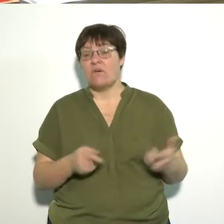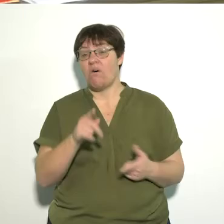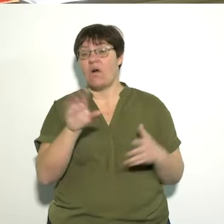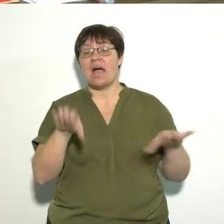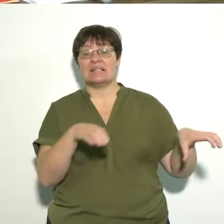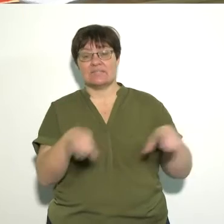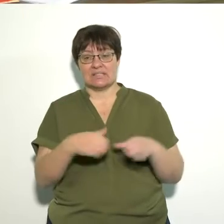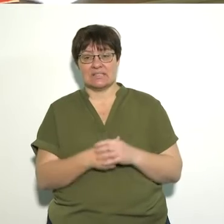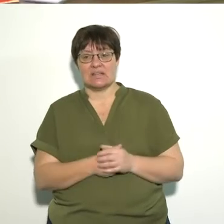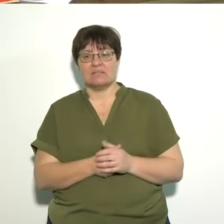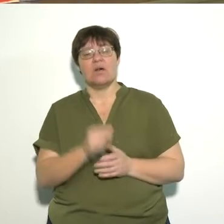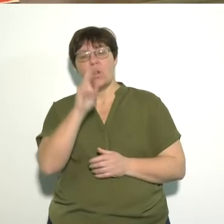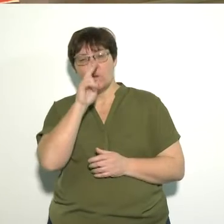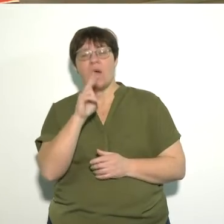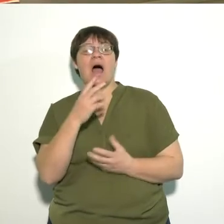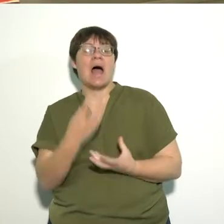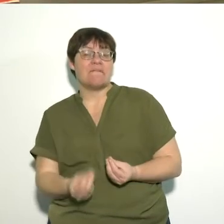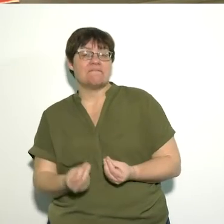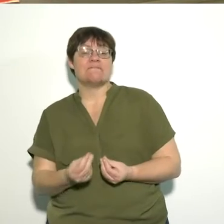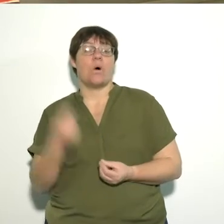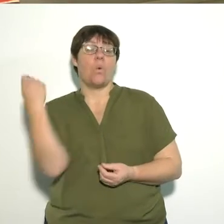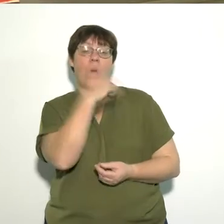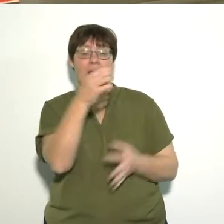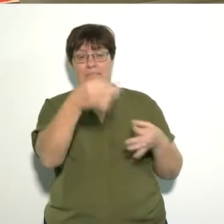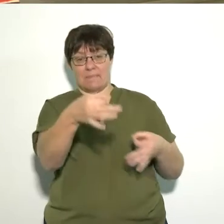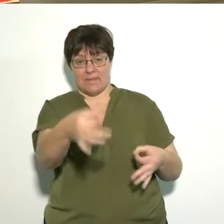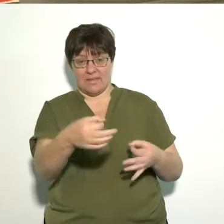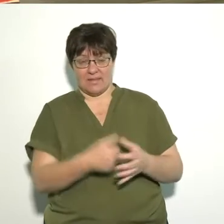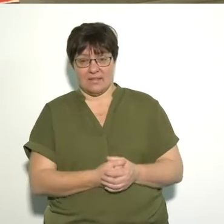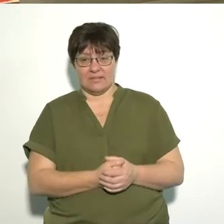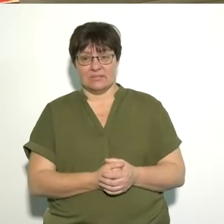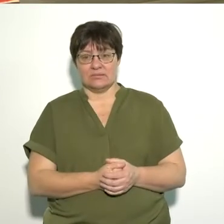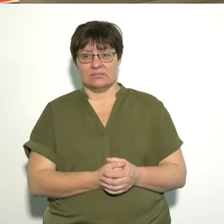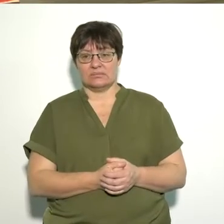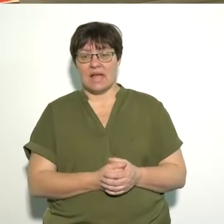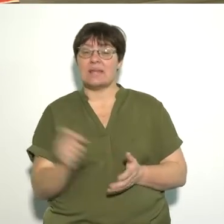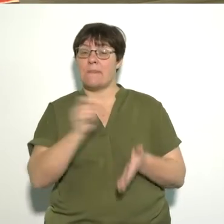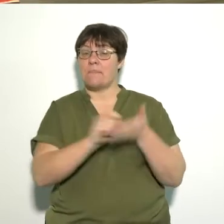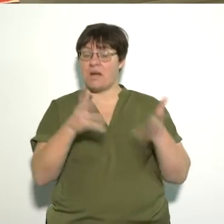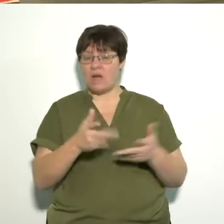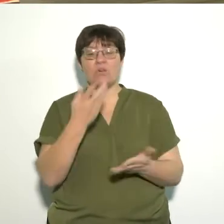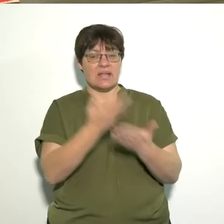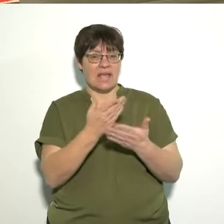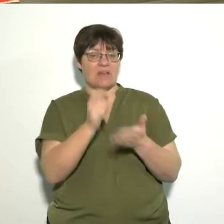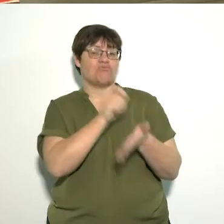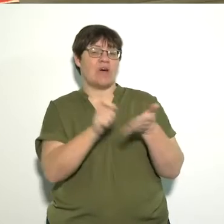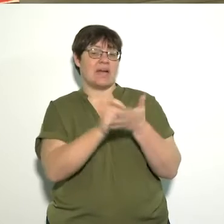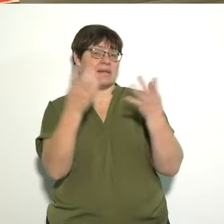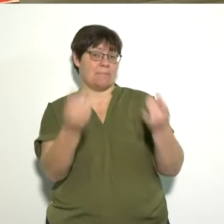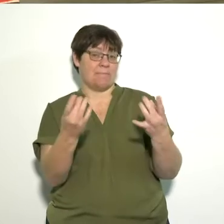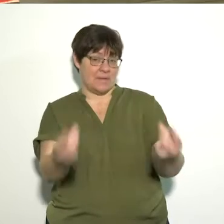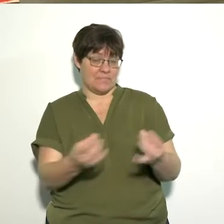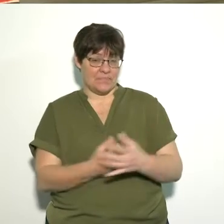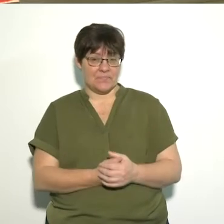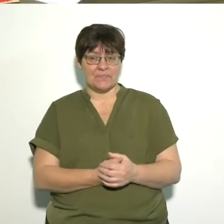this activity, little pieces of white paper over here, and you're going to need a marker to write your numbers on.